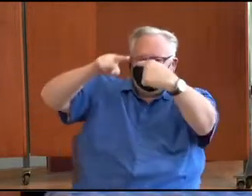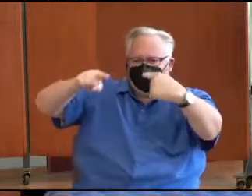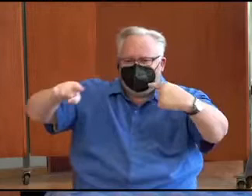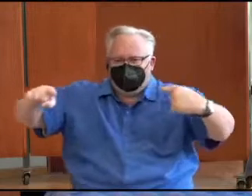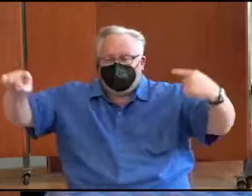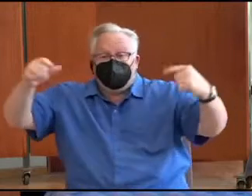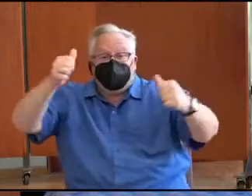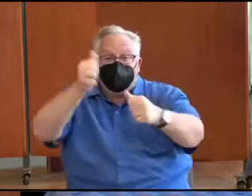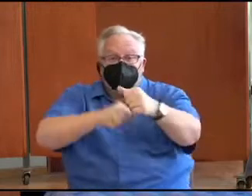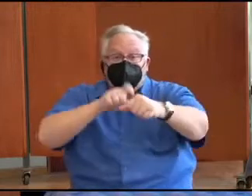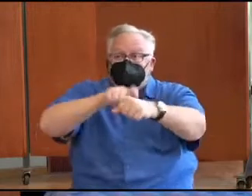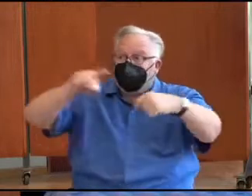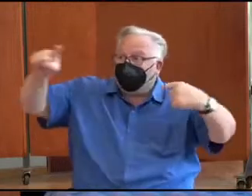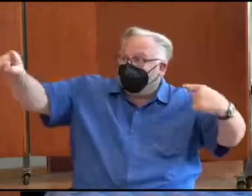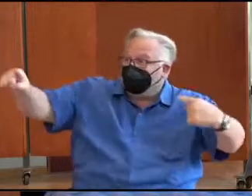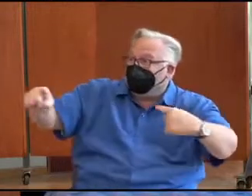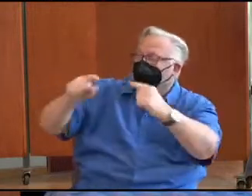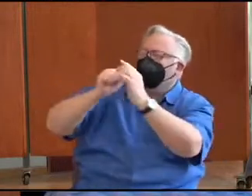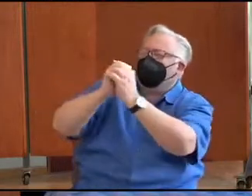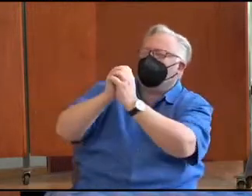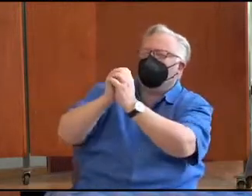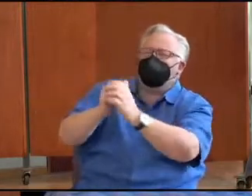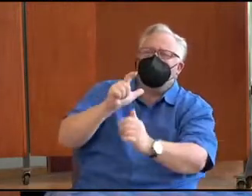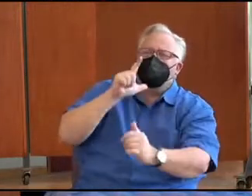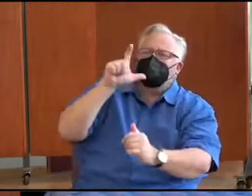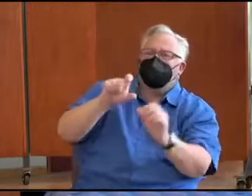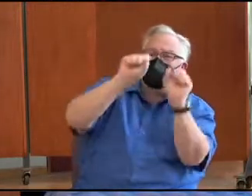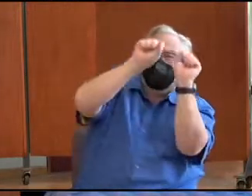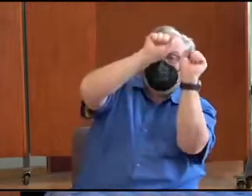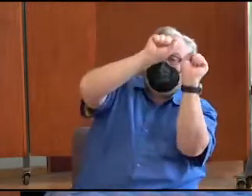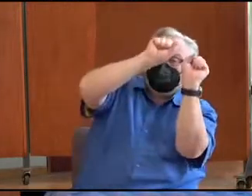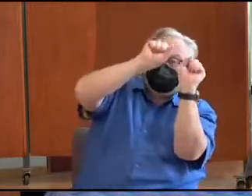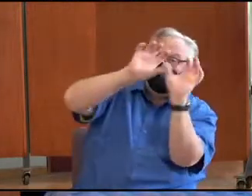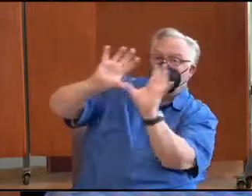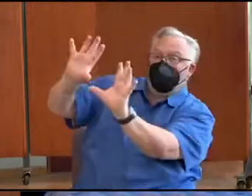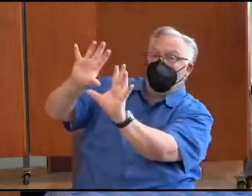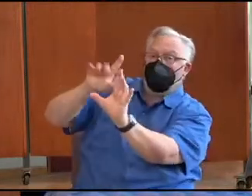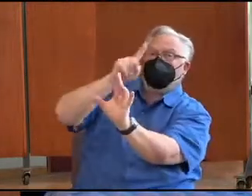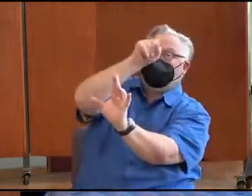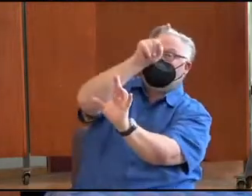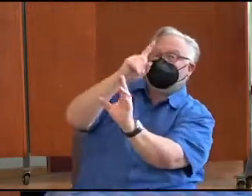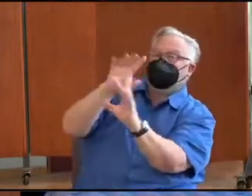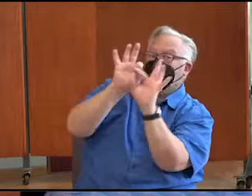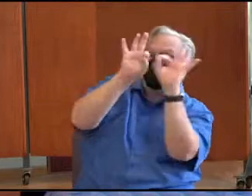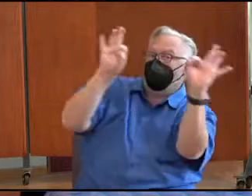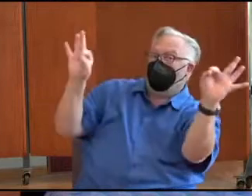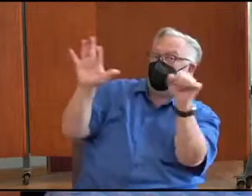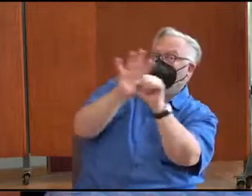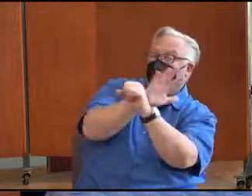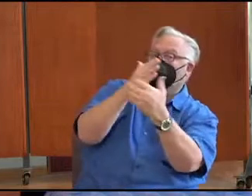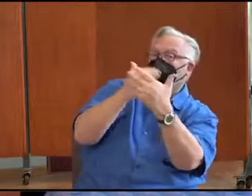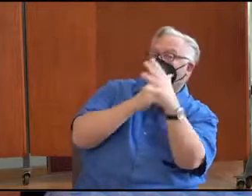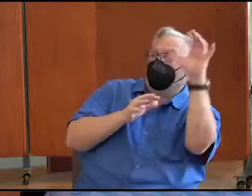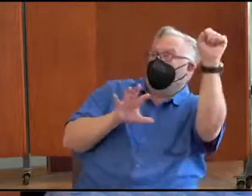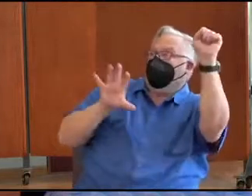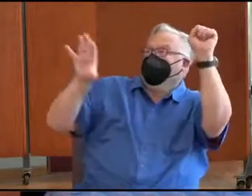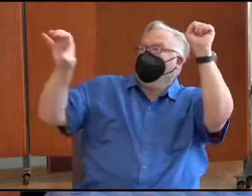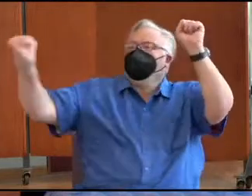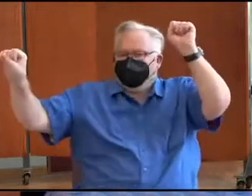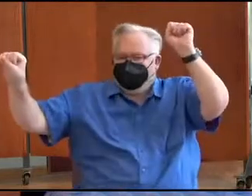Each time it happens, I pray that I won't have to let go of my old bar completely before I grab the new